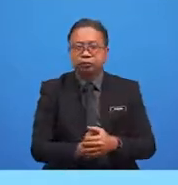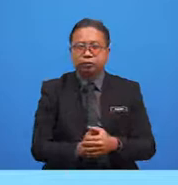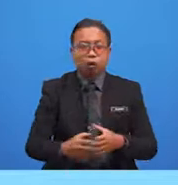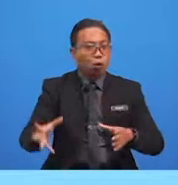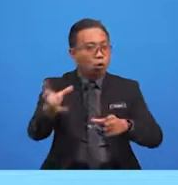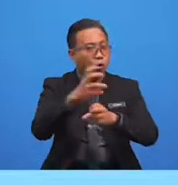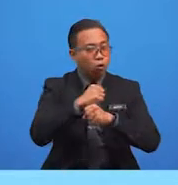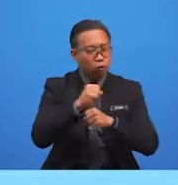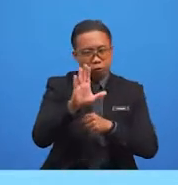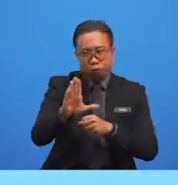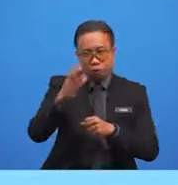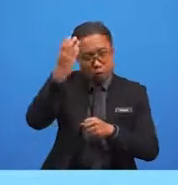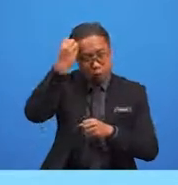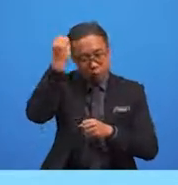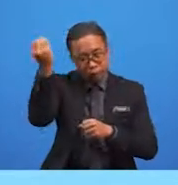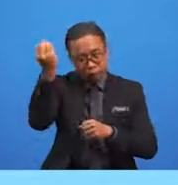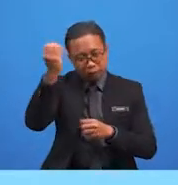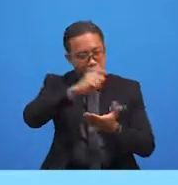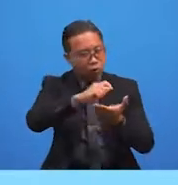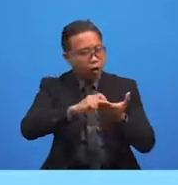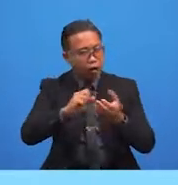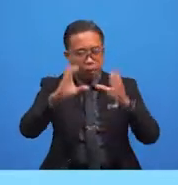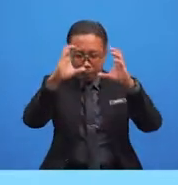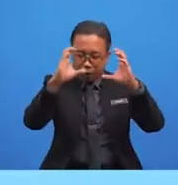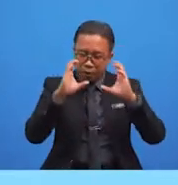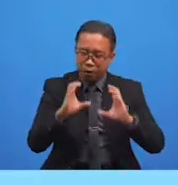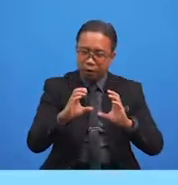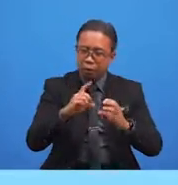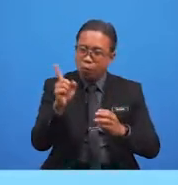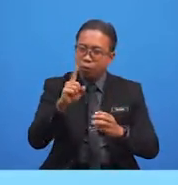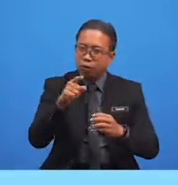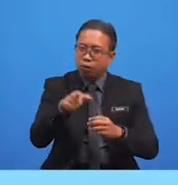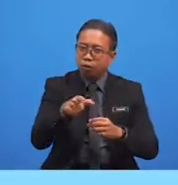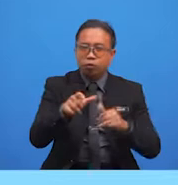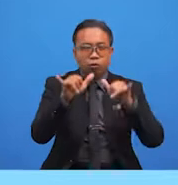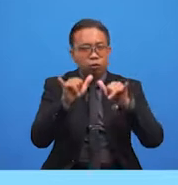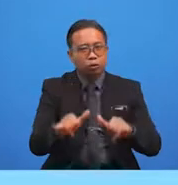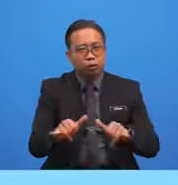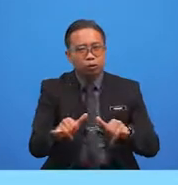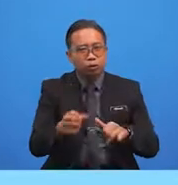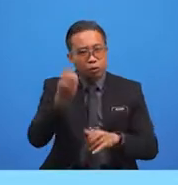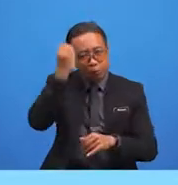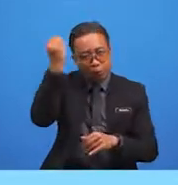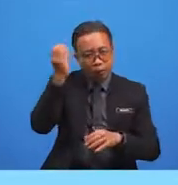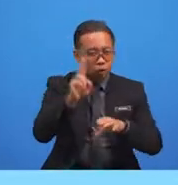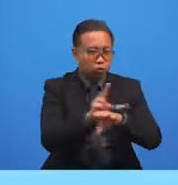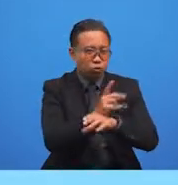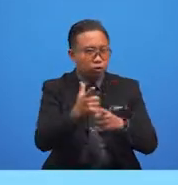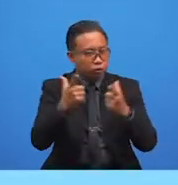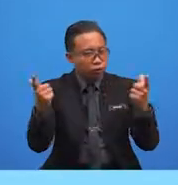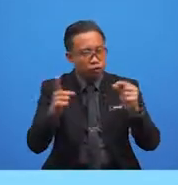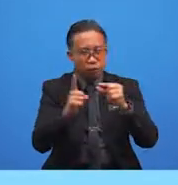conclude your opinion essay, write a paragraph where you restate your opinion using different